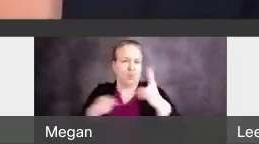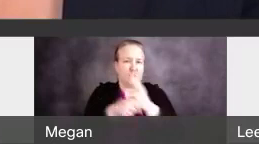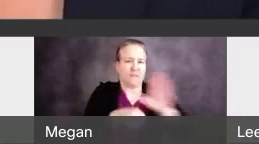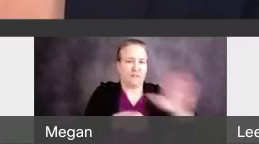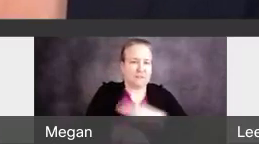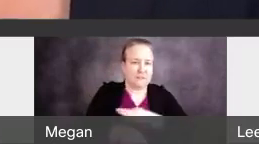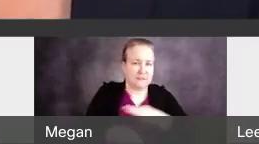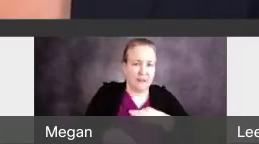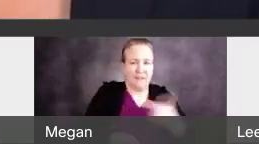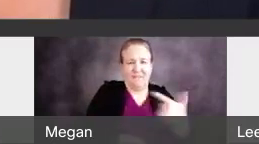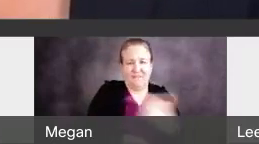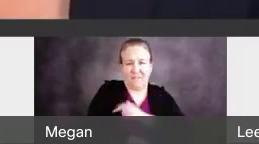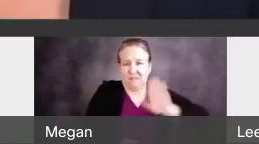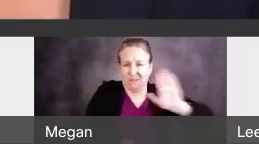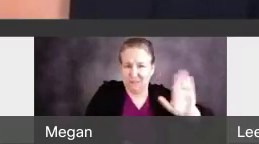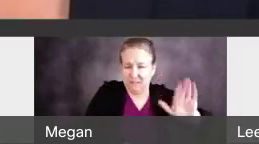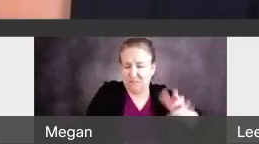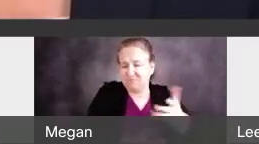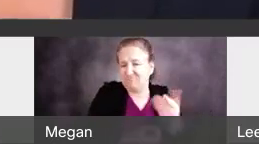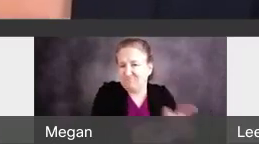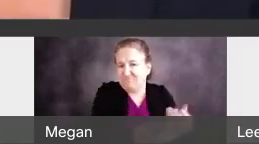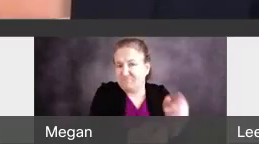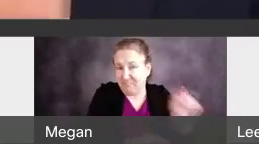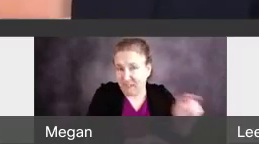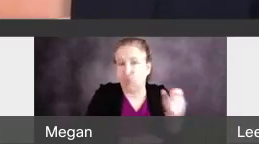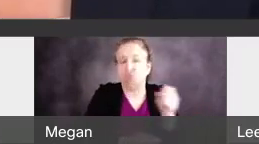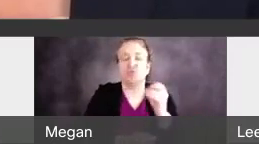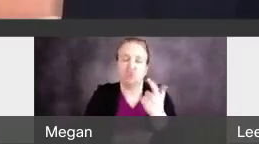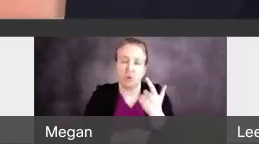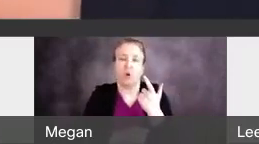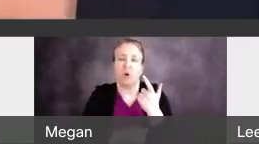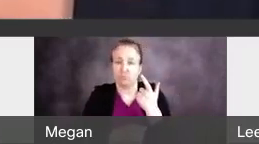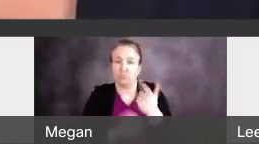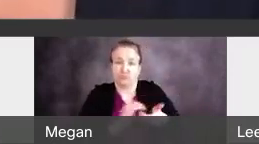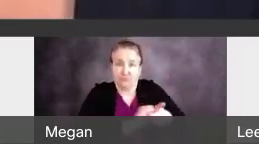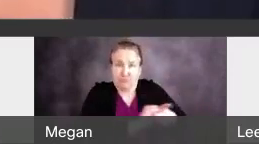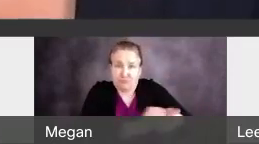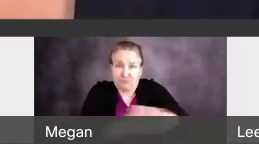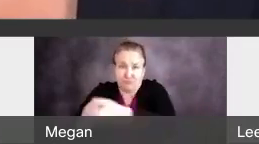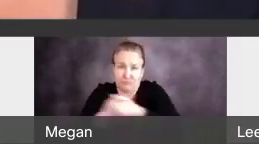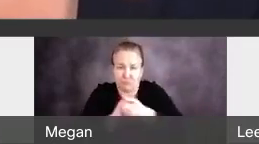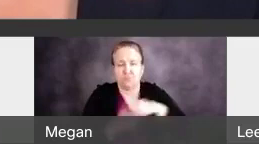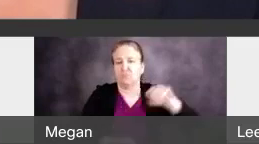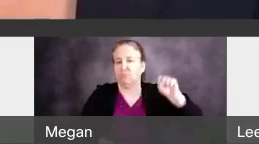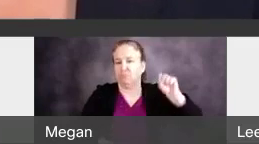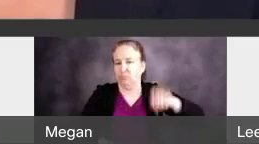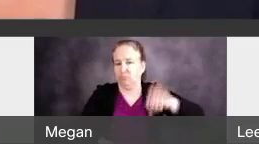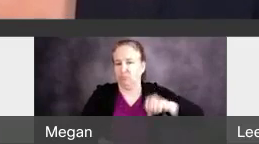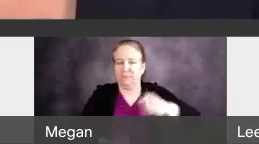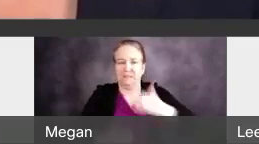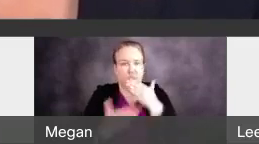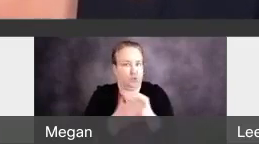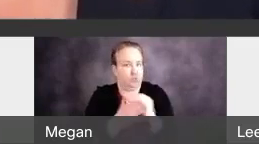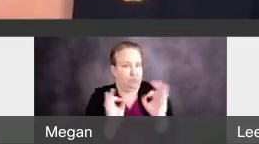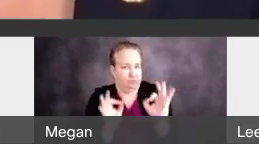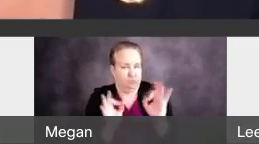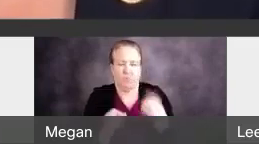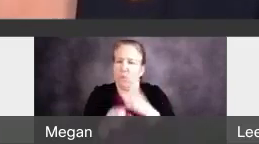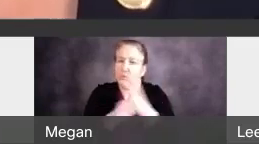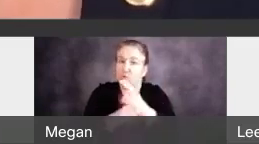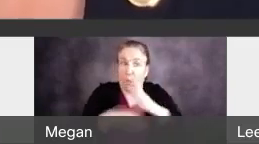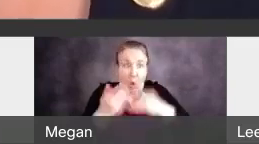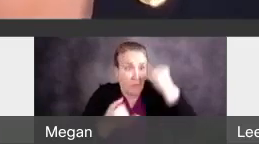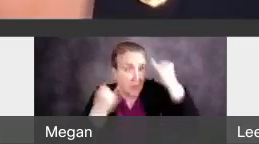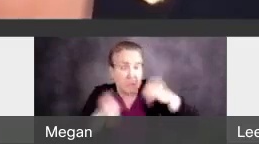and their vaccine to actually vaccinate those people. So we are working, all of us together, quite well, and we're using every idea that